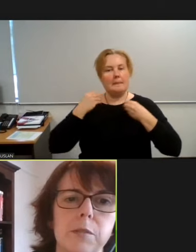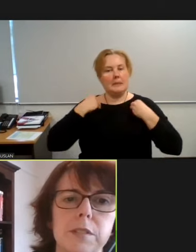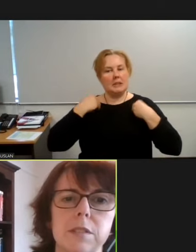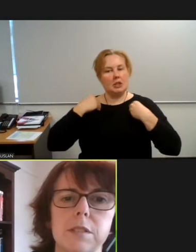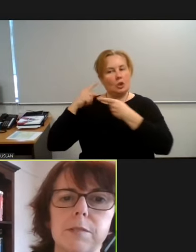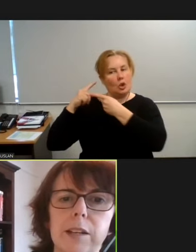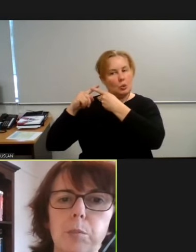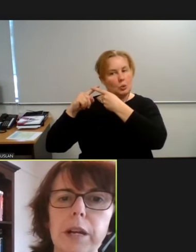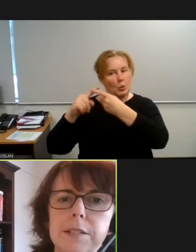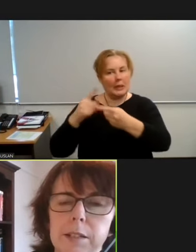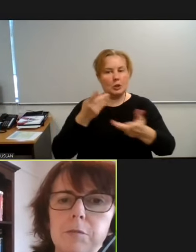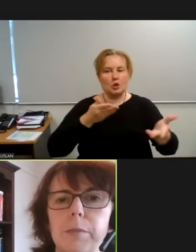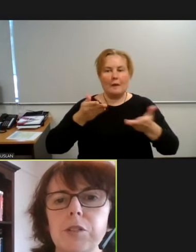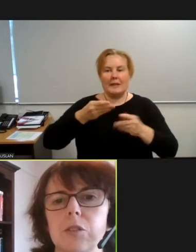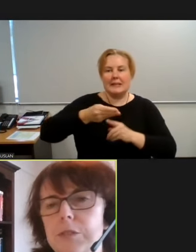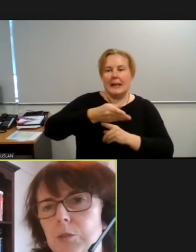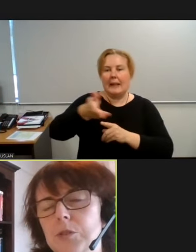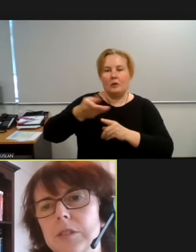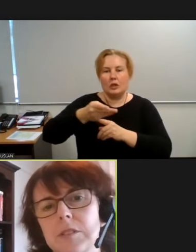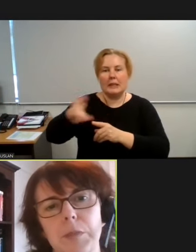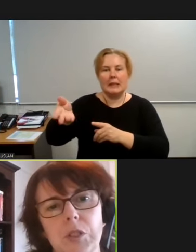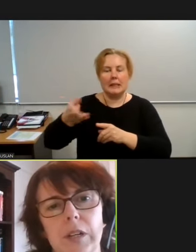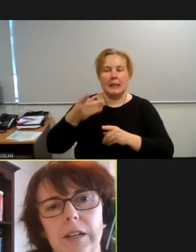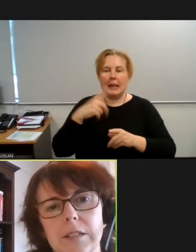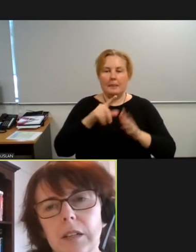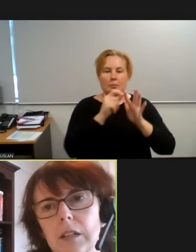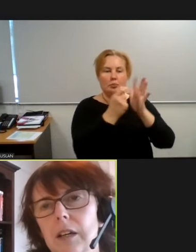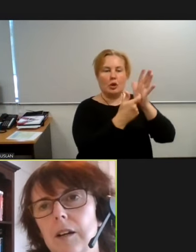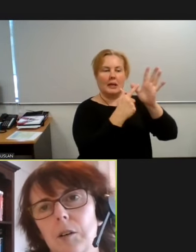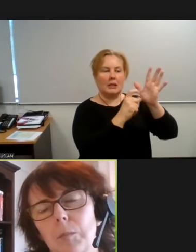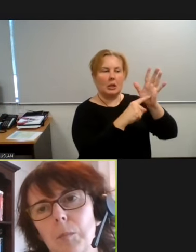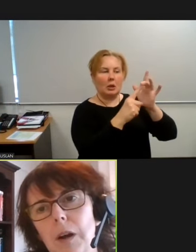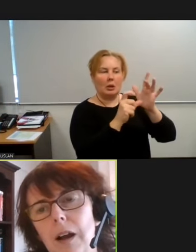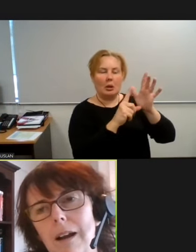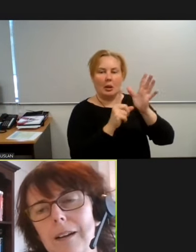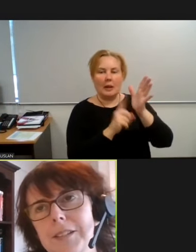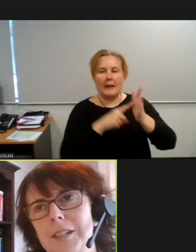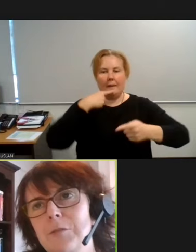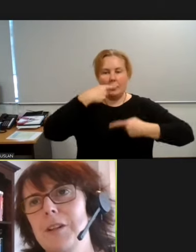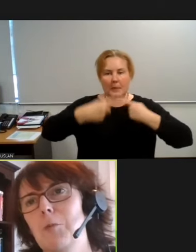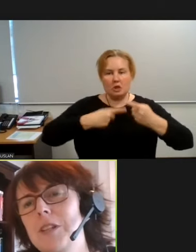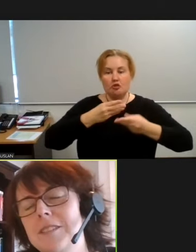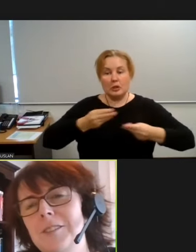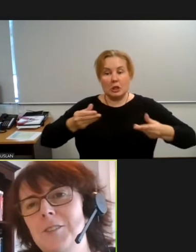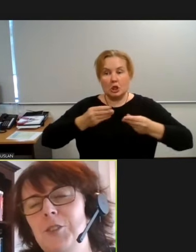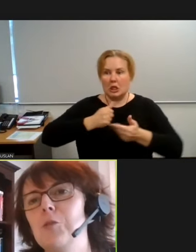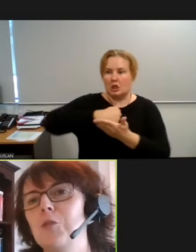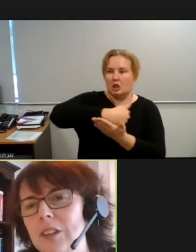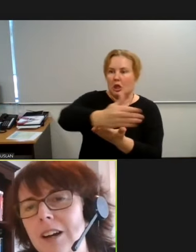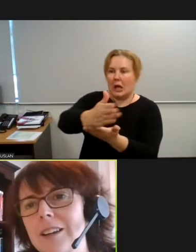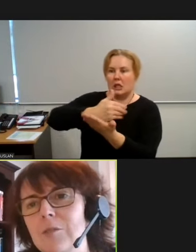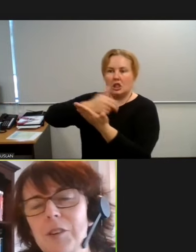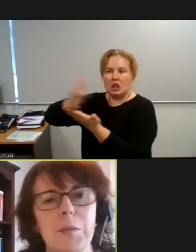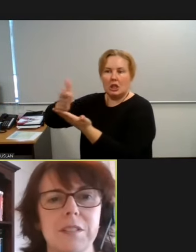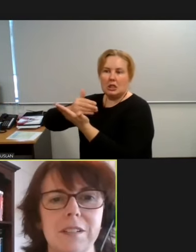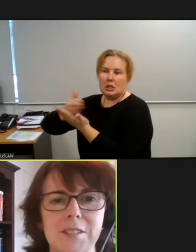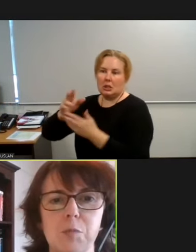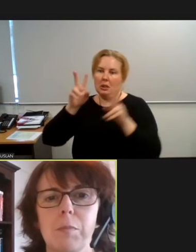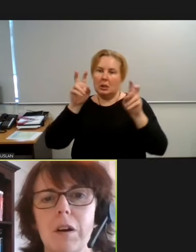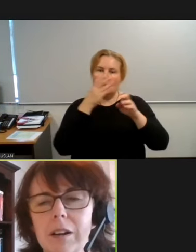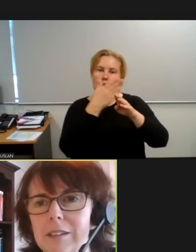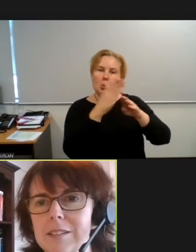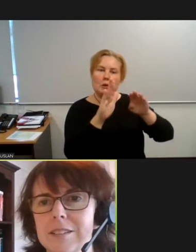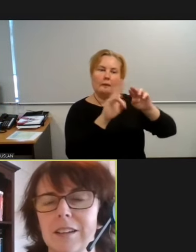partnering with services to develop practical information and resources to be shared at, in effect, what is the new front line: